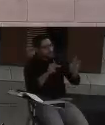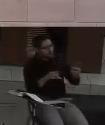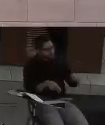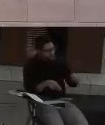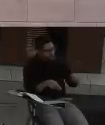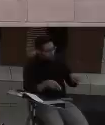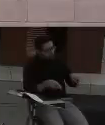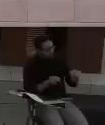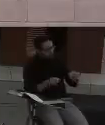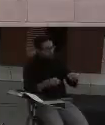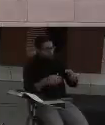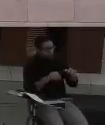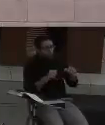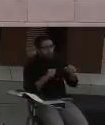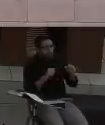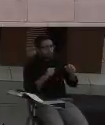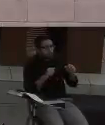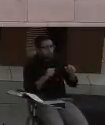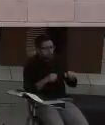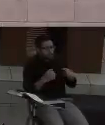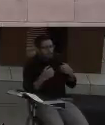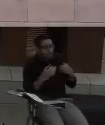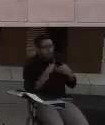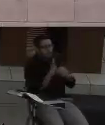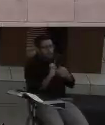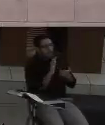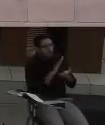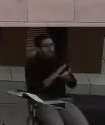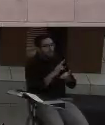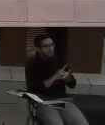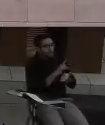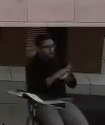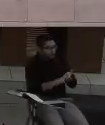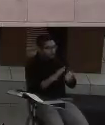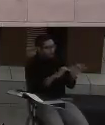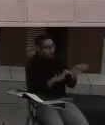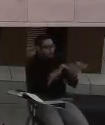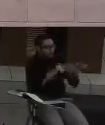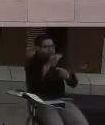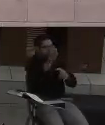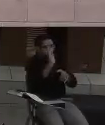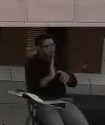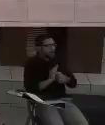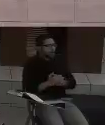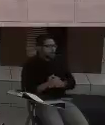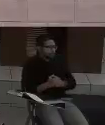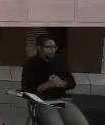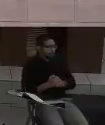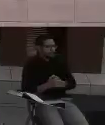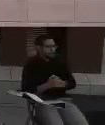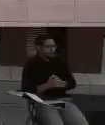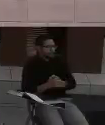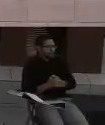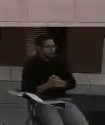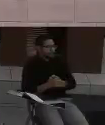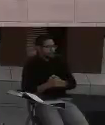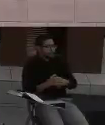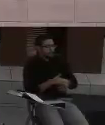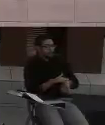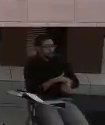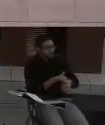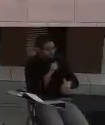cannot see each other as enemies. The call is for inner and outward